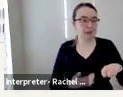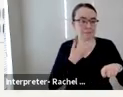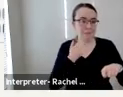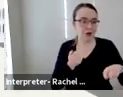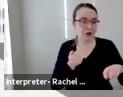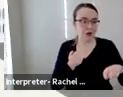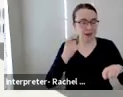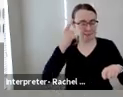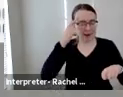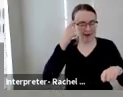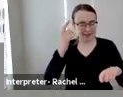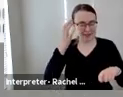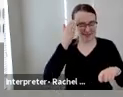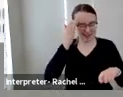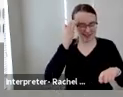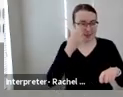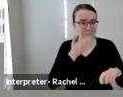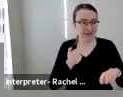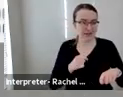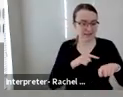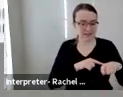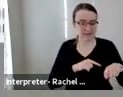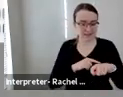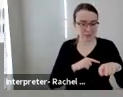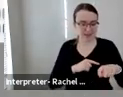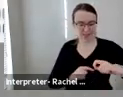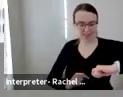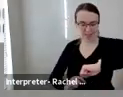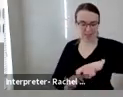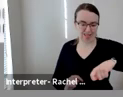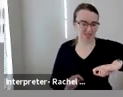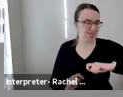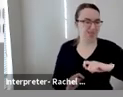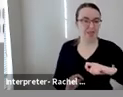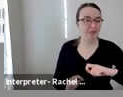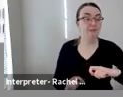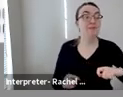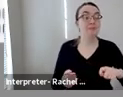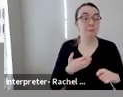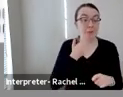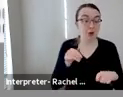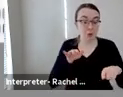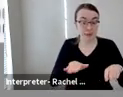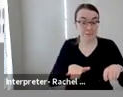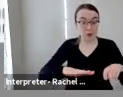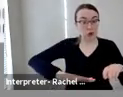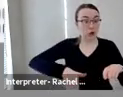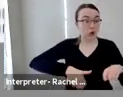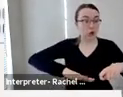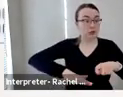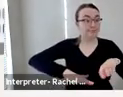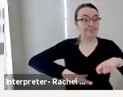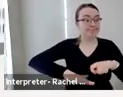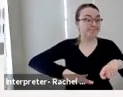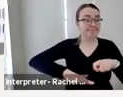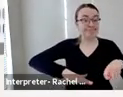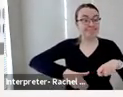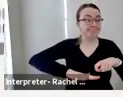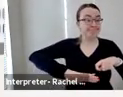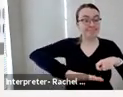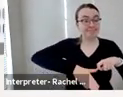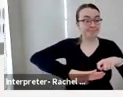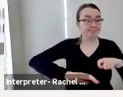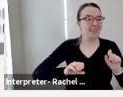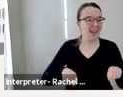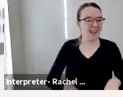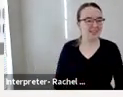mind thinks better in that regard. So take advantage of that. And I do a lot of simple things like, you